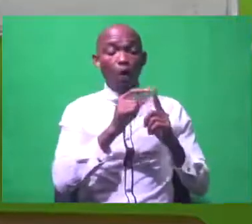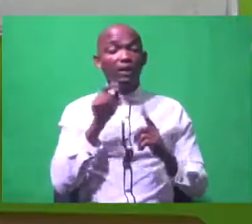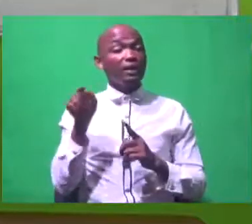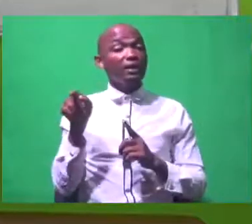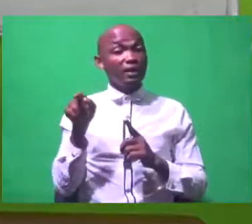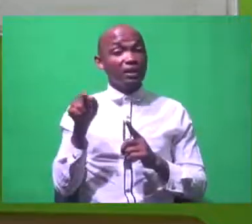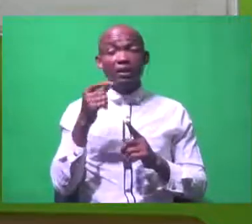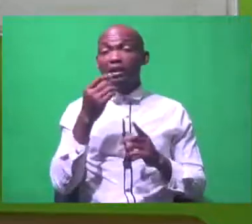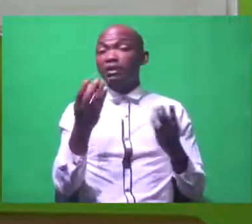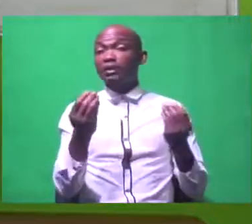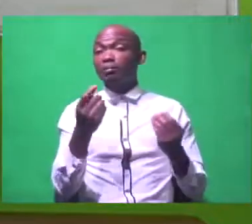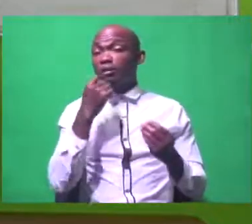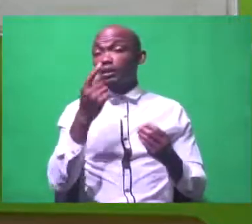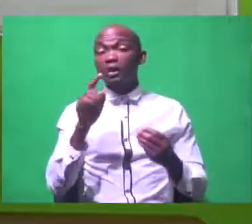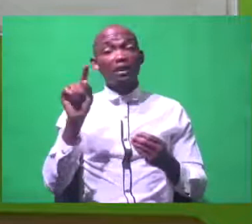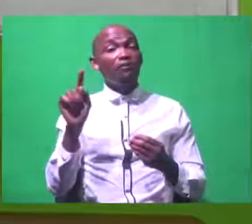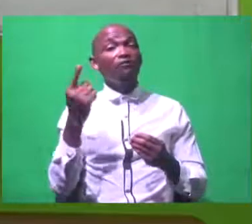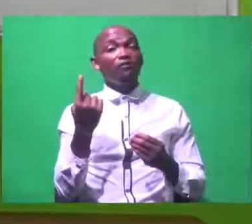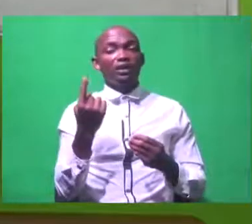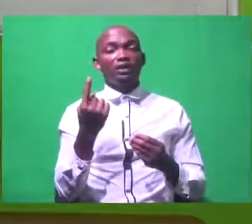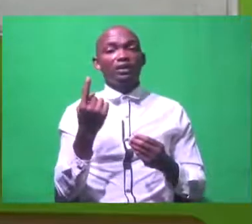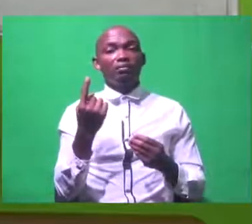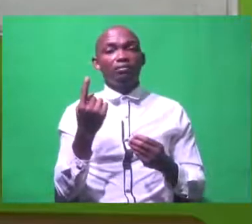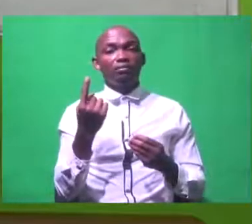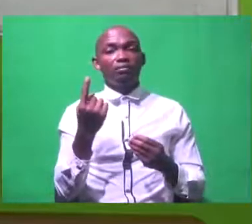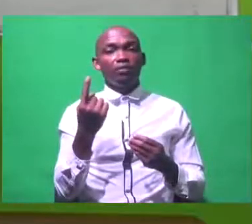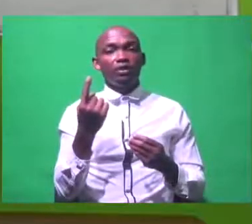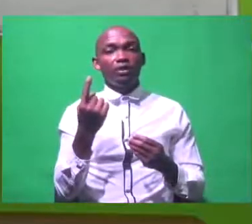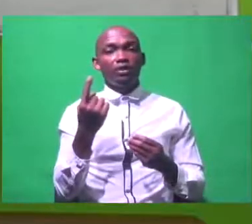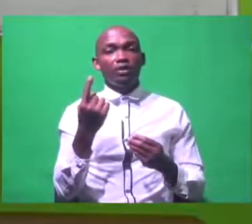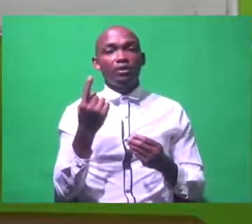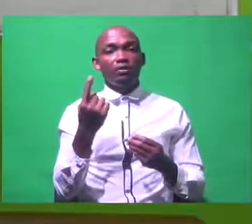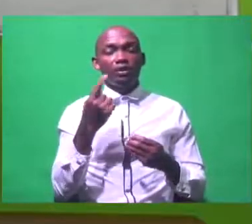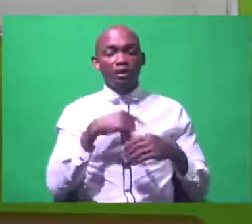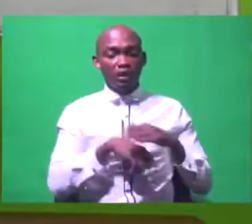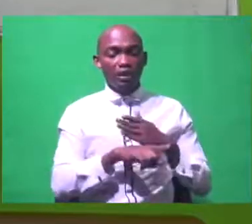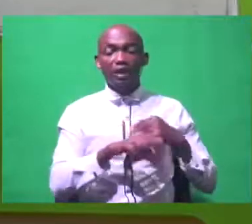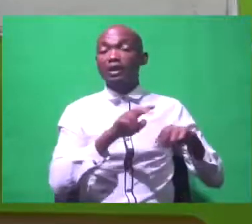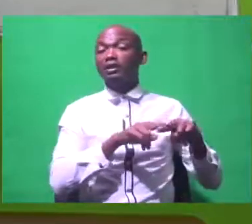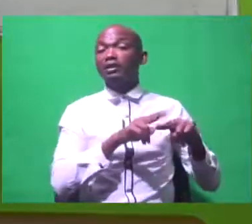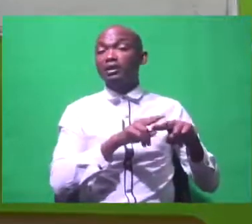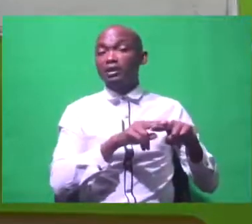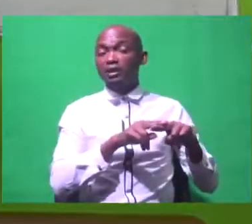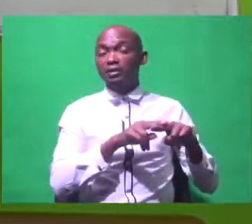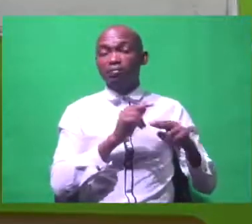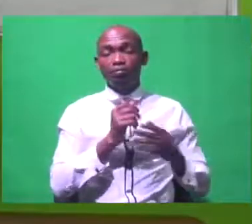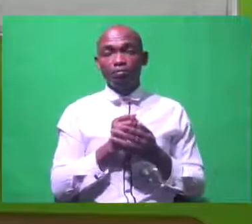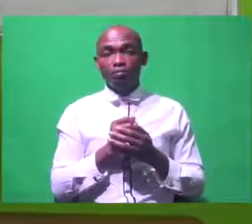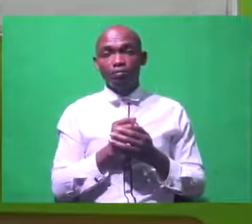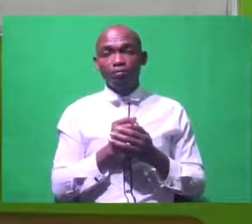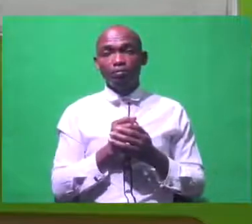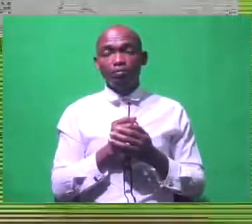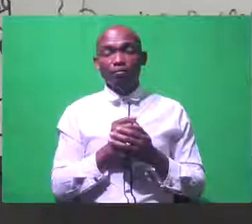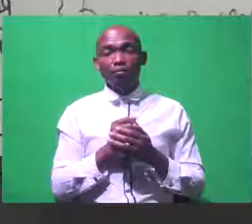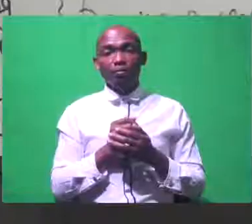can say it is the first or earliest in existing or in existence.